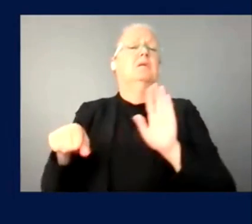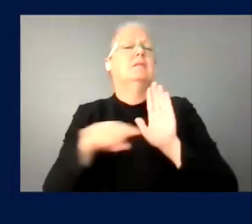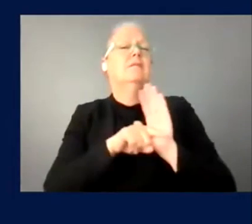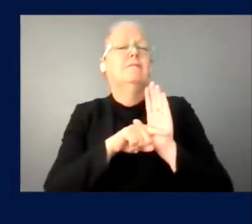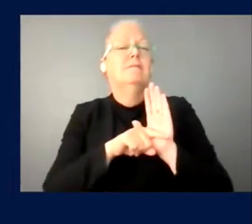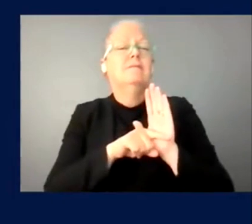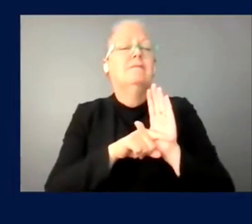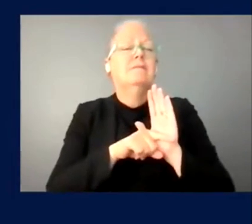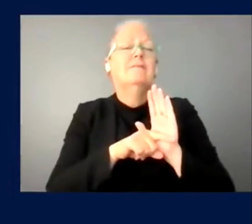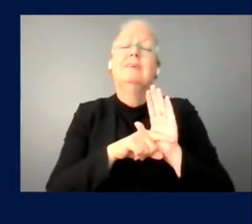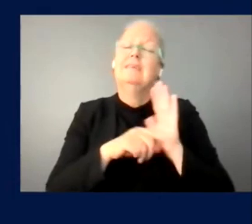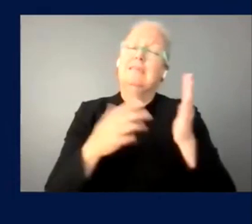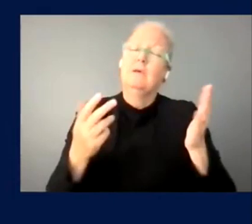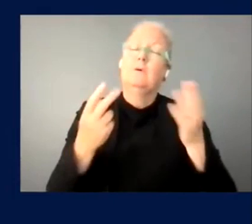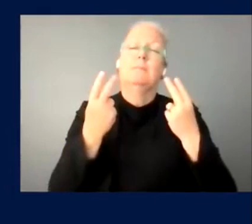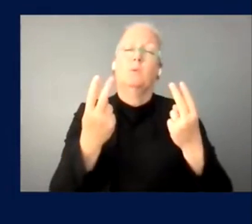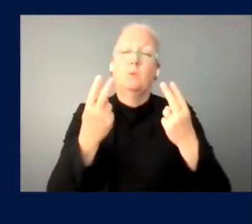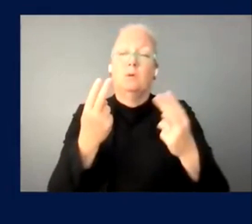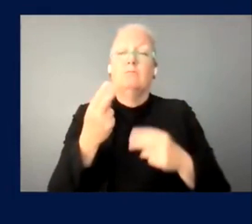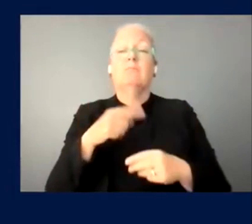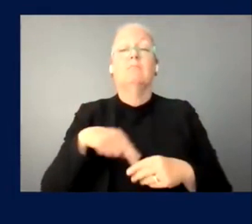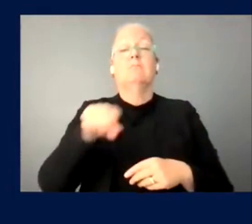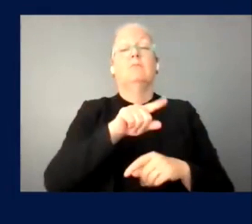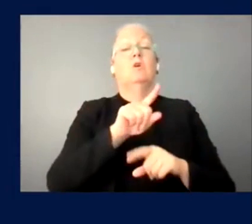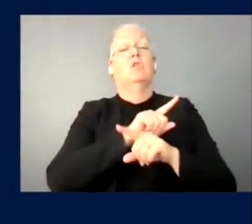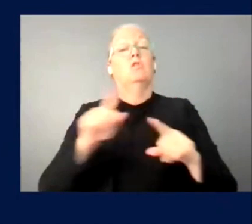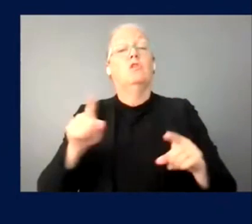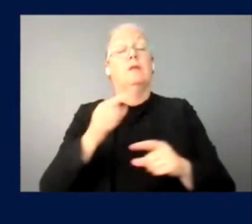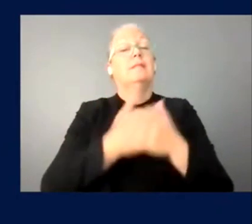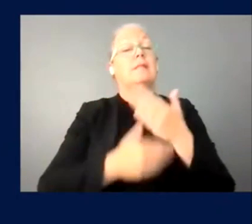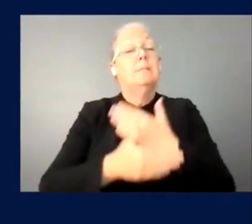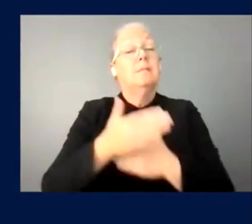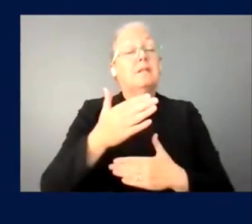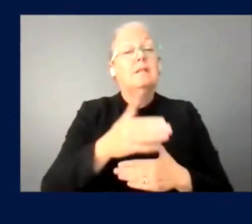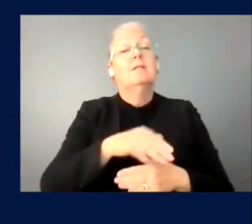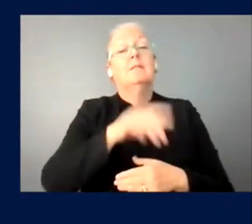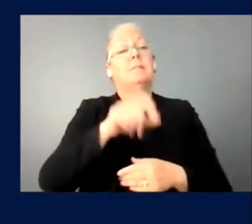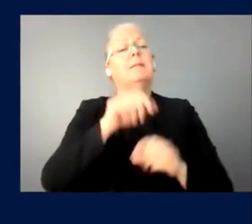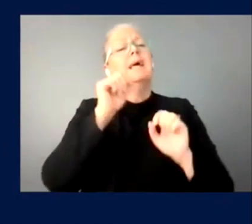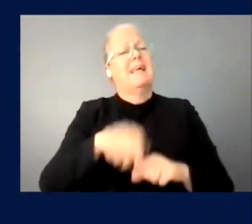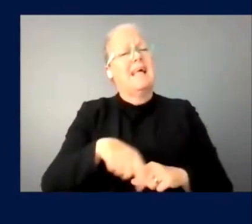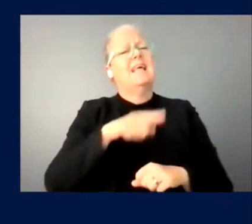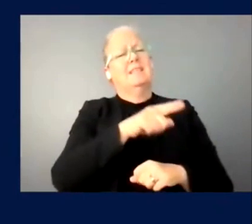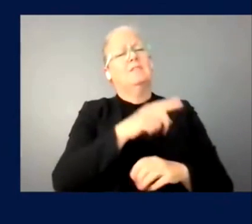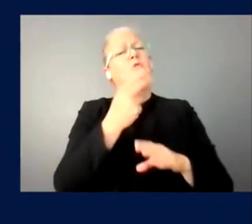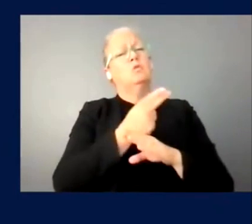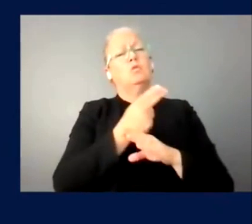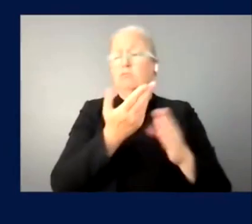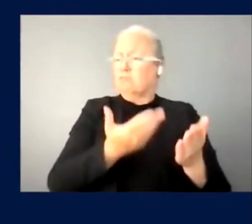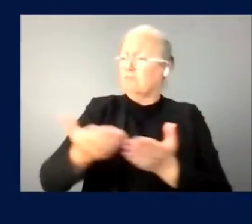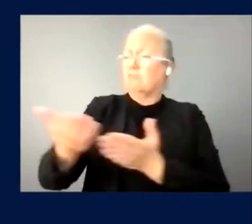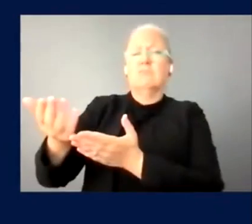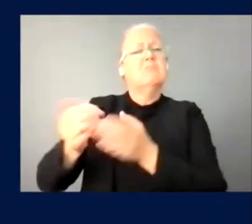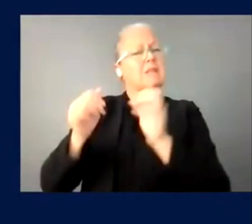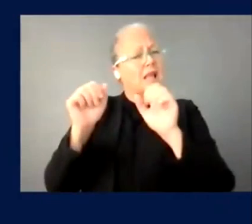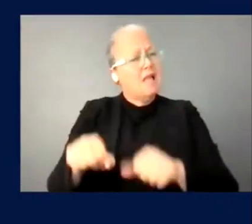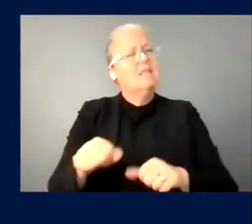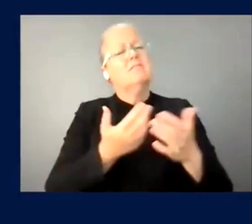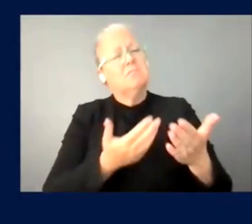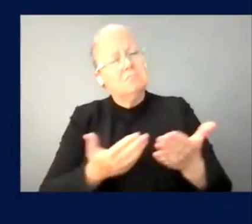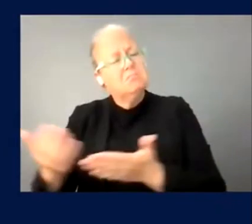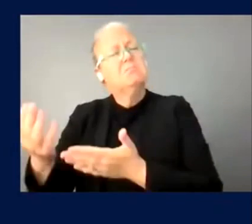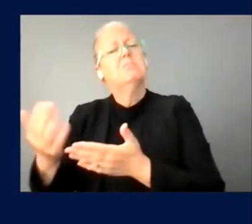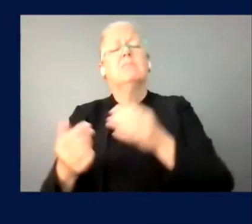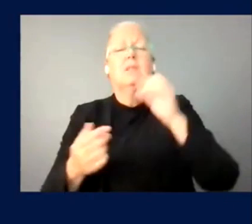that non-visibly disabled fans are empowered to use the services that they're entitled to. And we really need to kind of